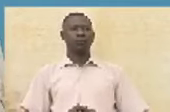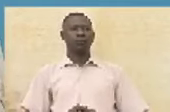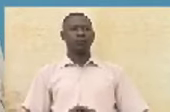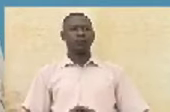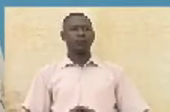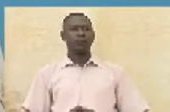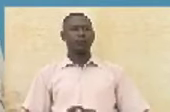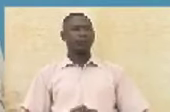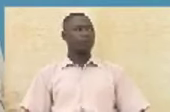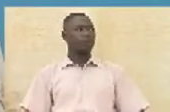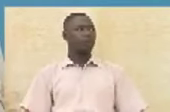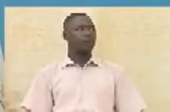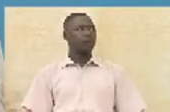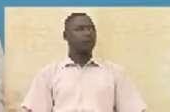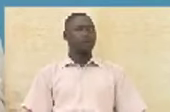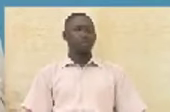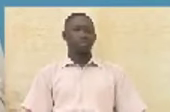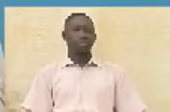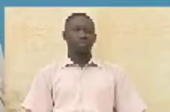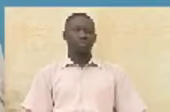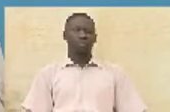Well, in